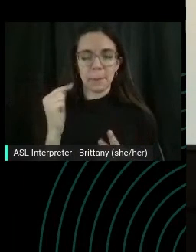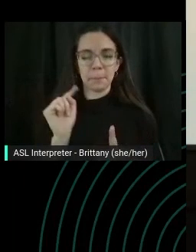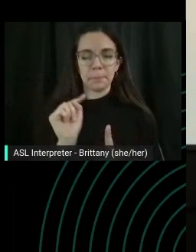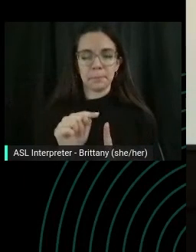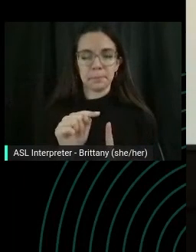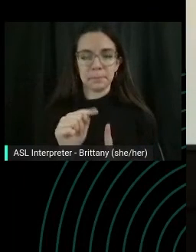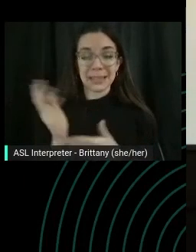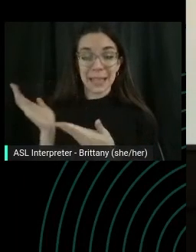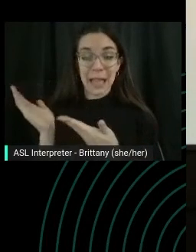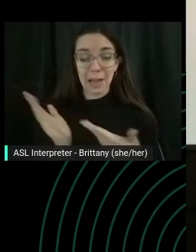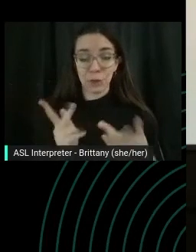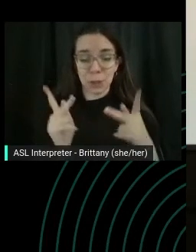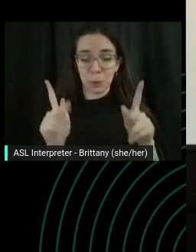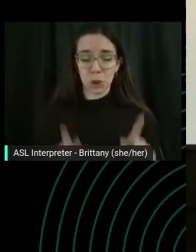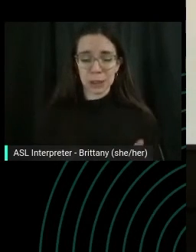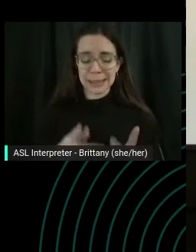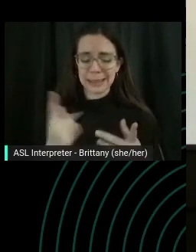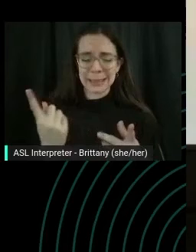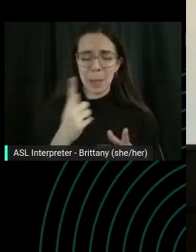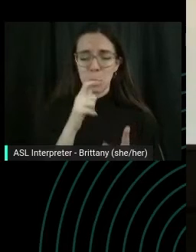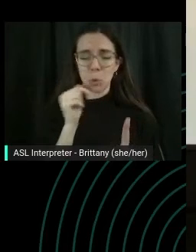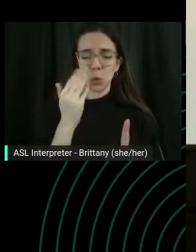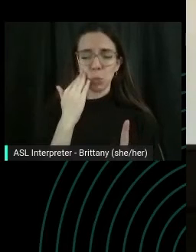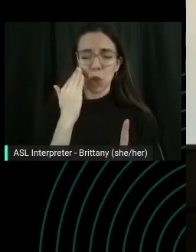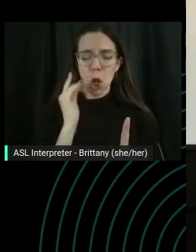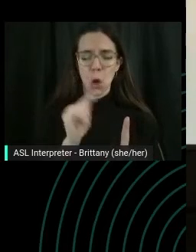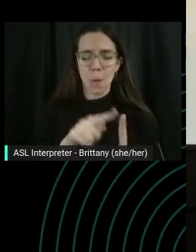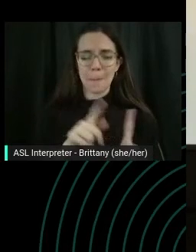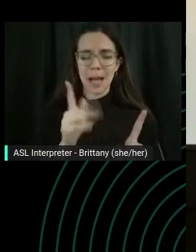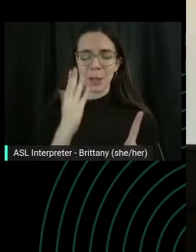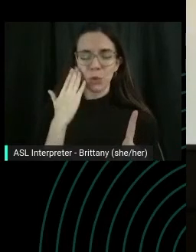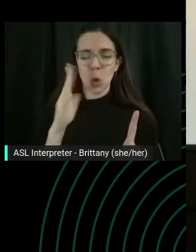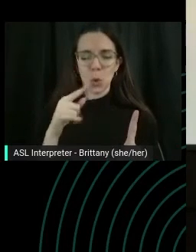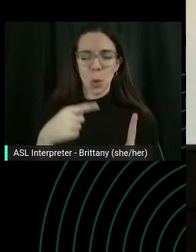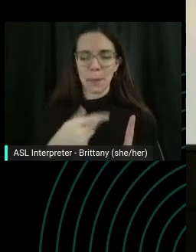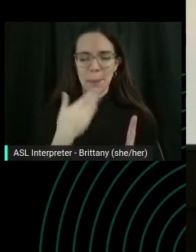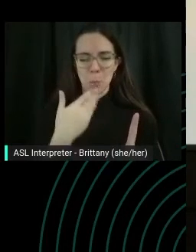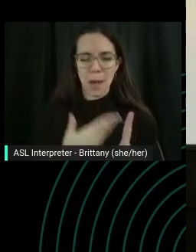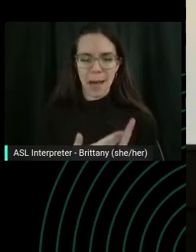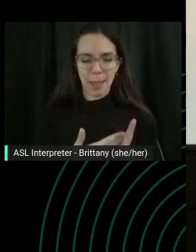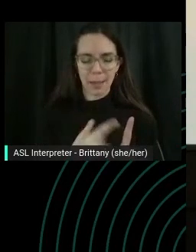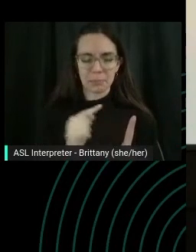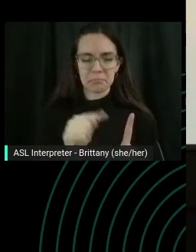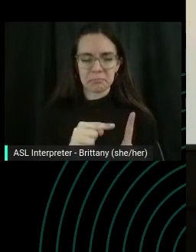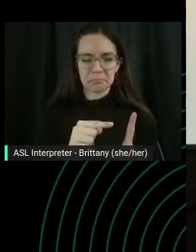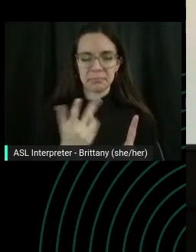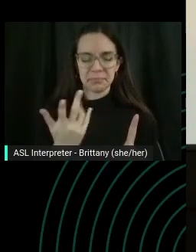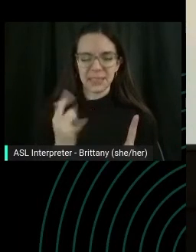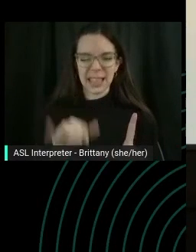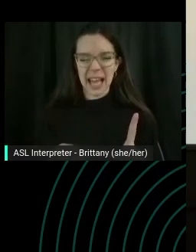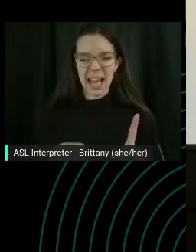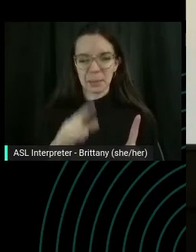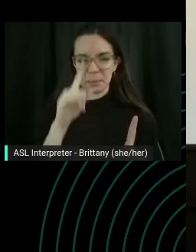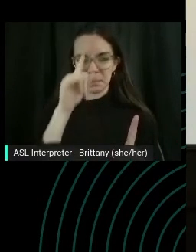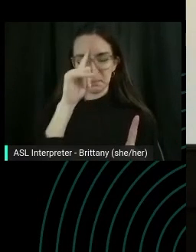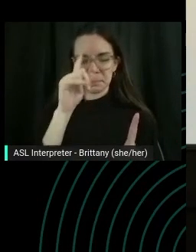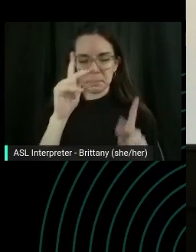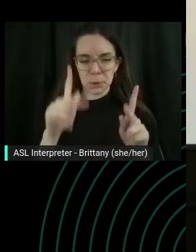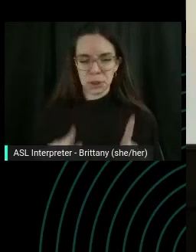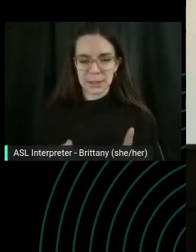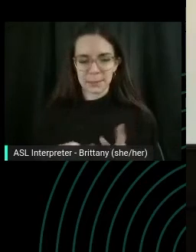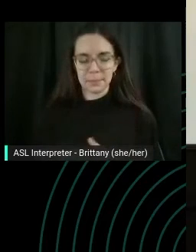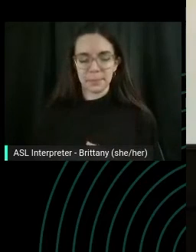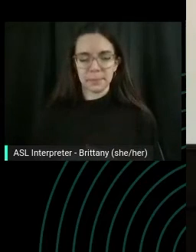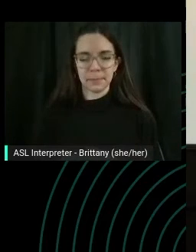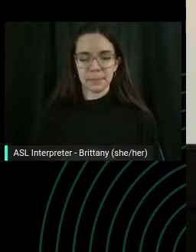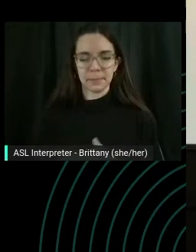a delivery person, someone that you know but you don't quite know this person, at least you don't know them well. And again,